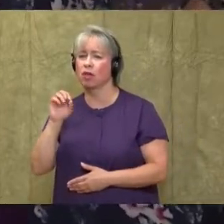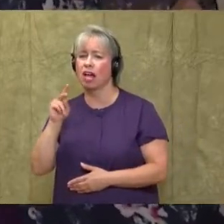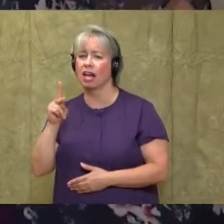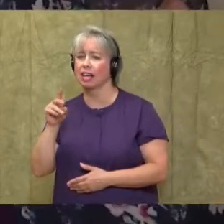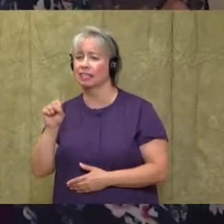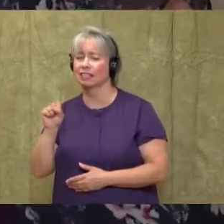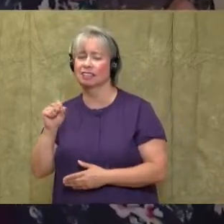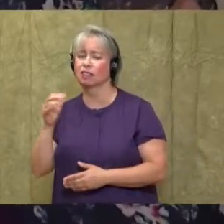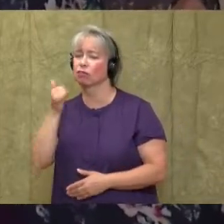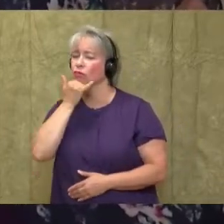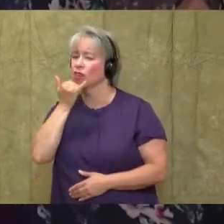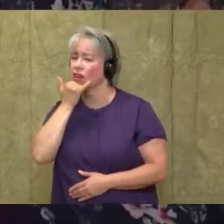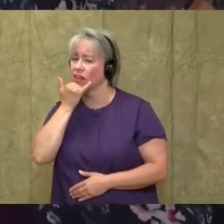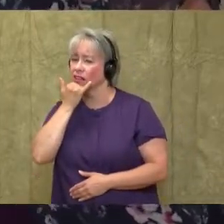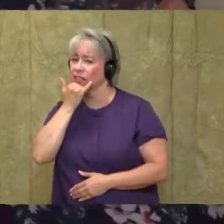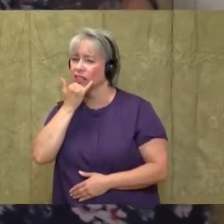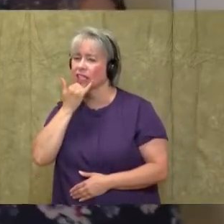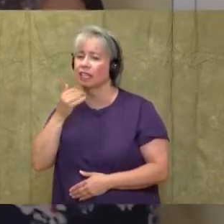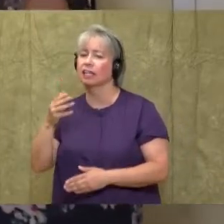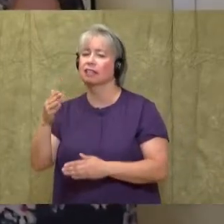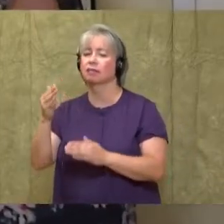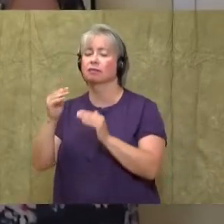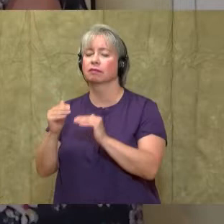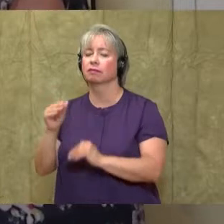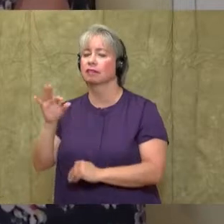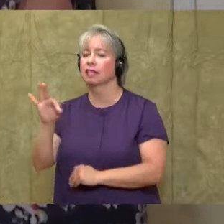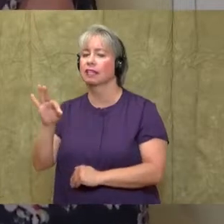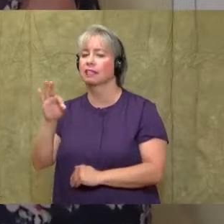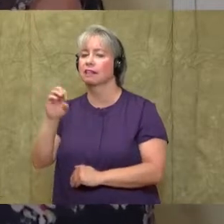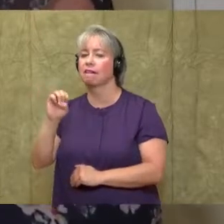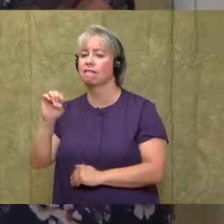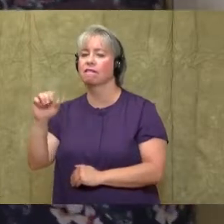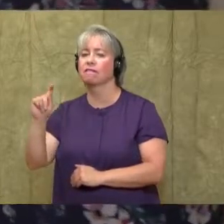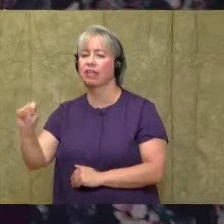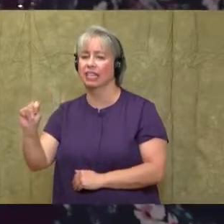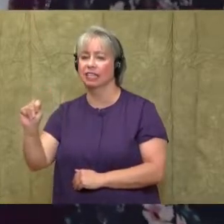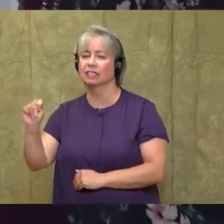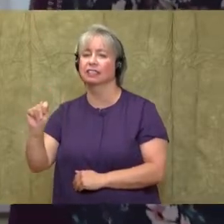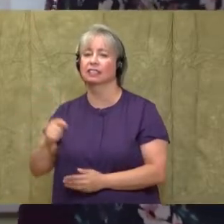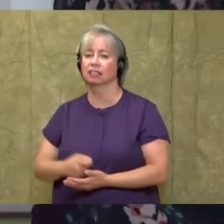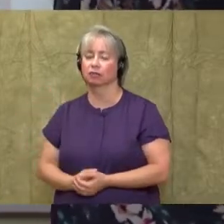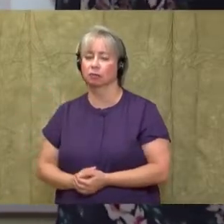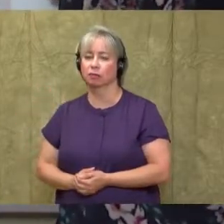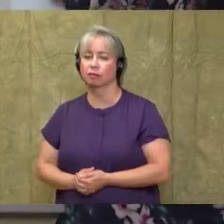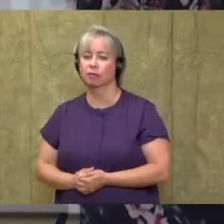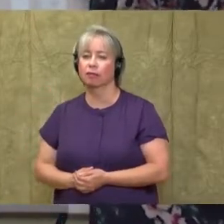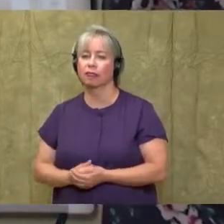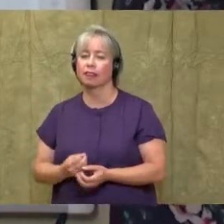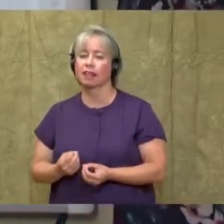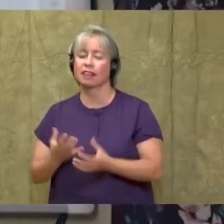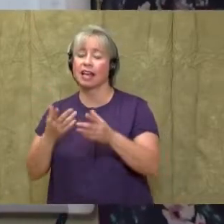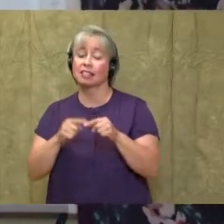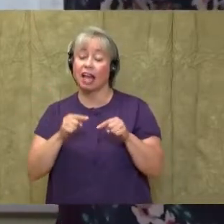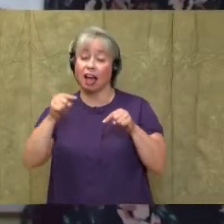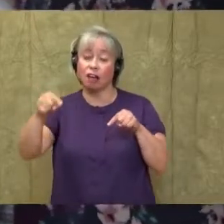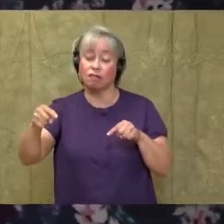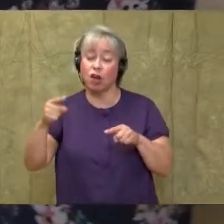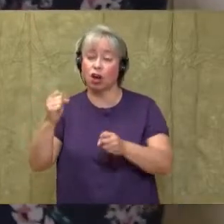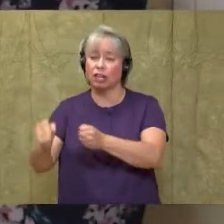Feet. Feet, okay? So that was the distance that Hunter kayaked diagonally.